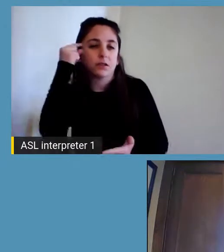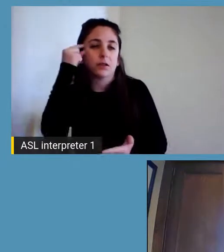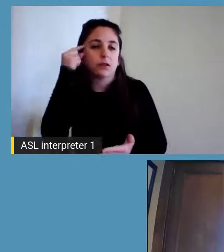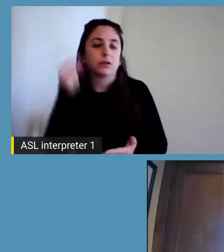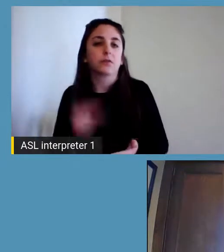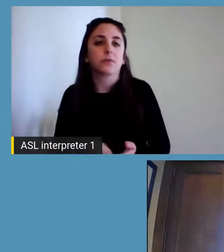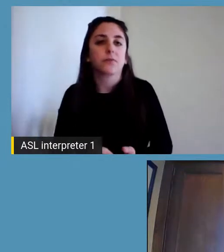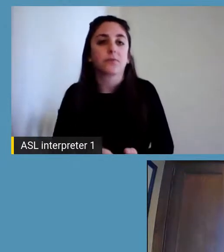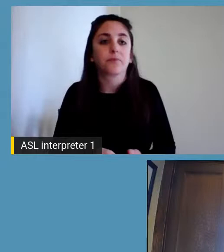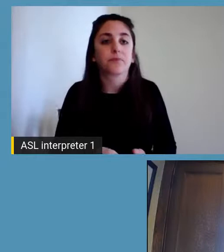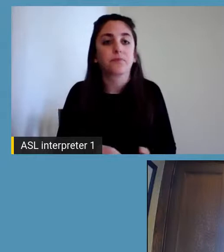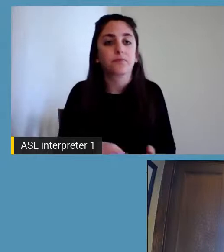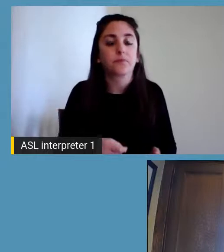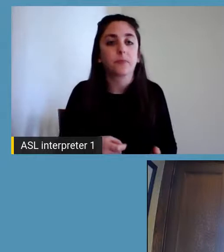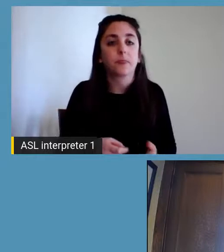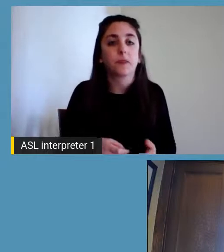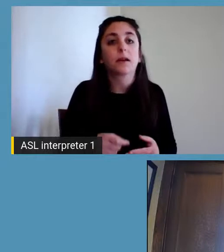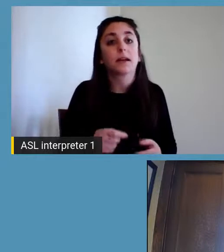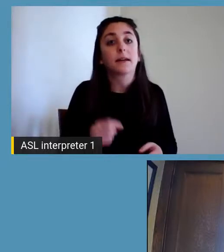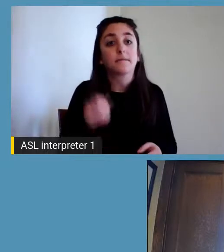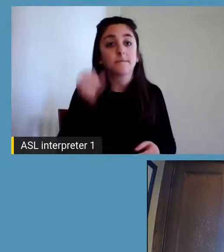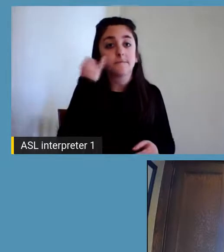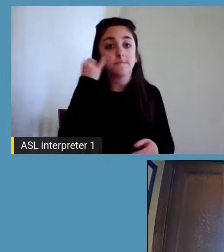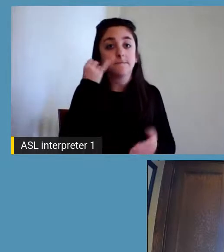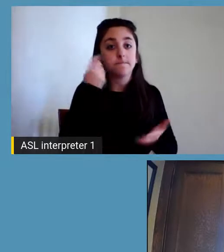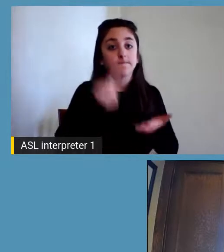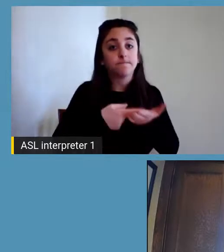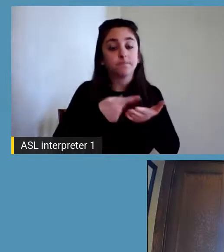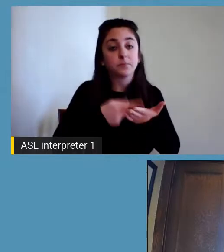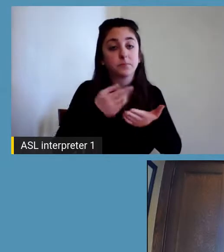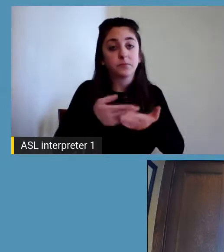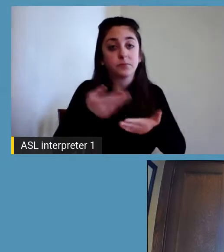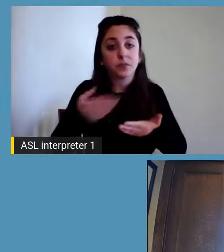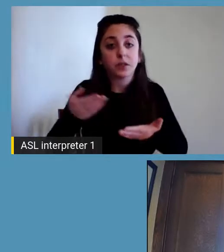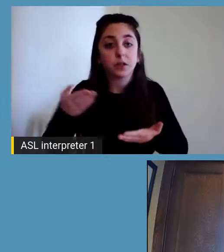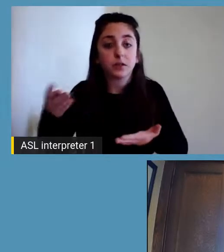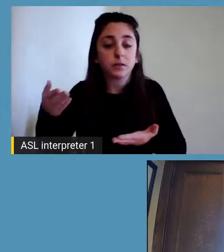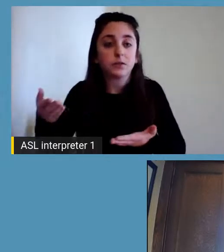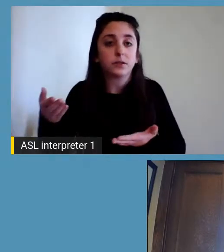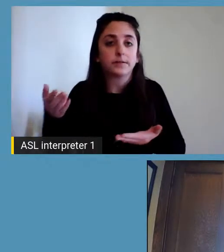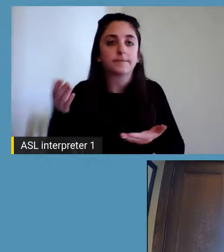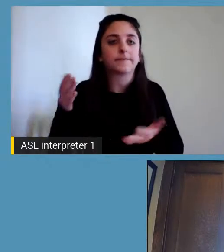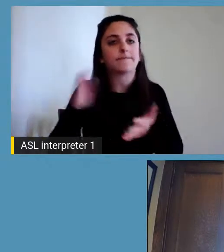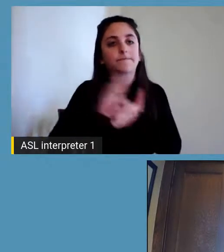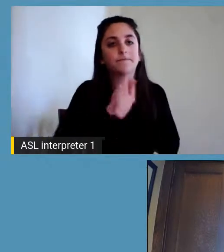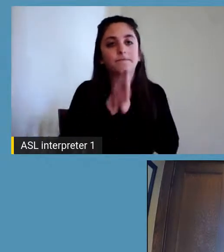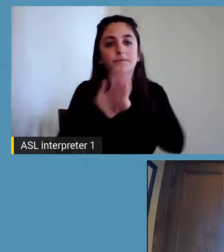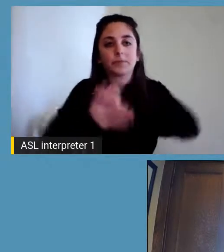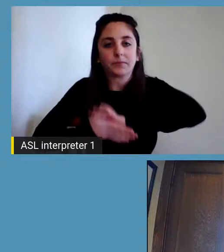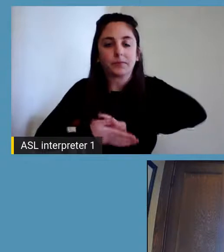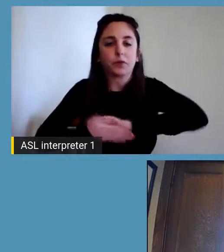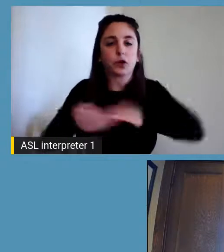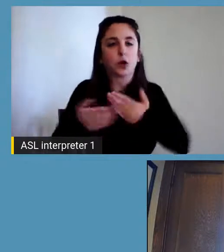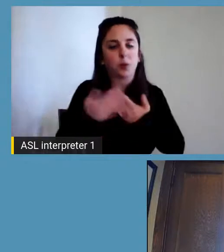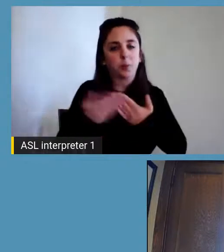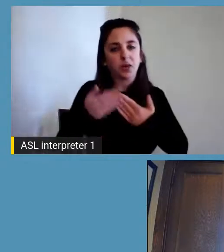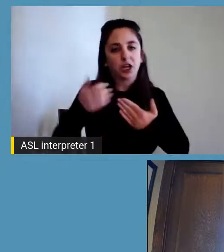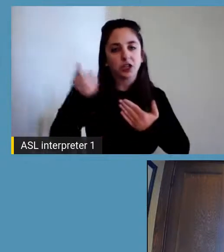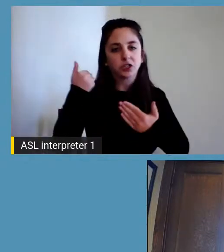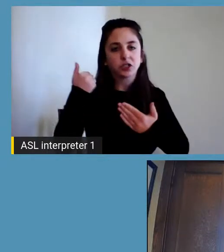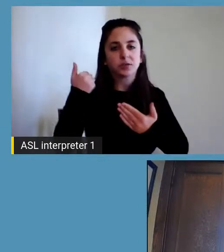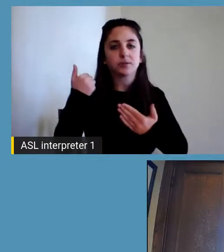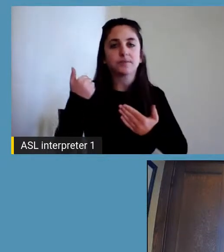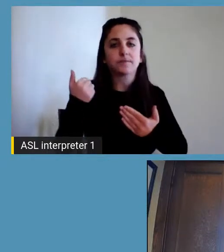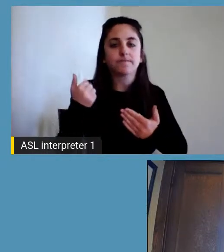when you're talking about objects. If anything, objects become easier because they're not going to move once they've